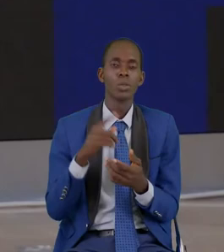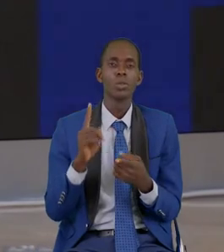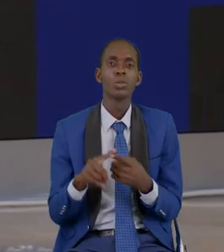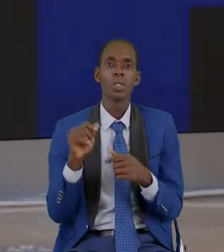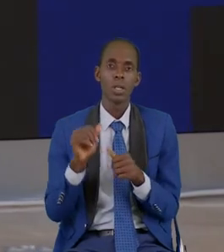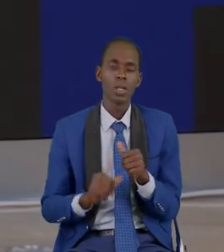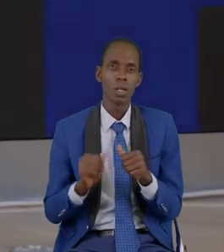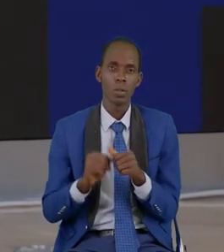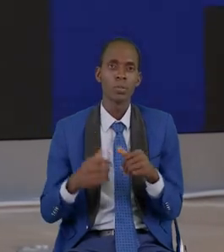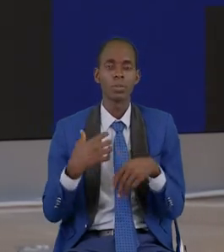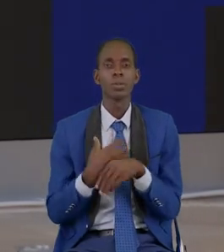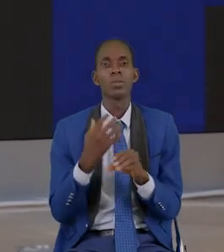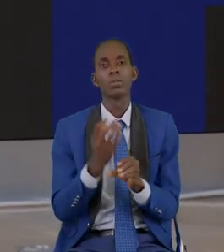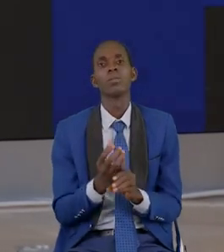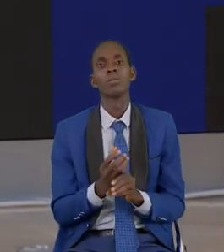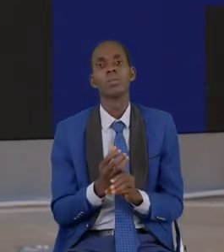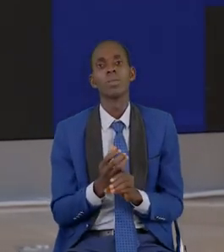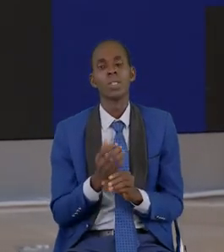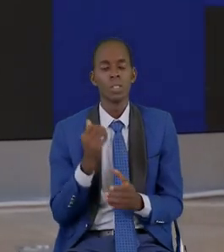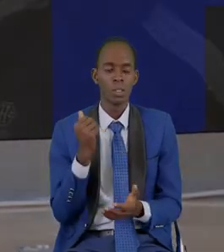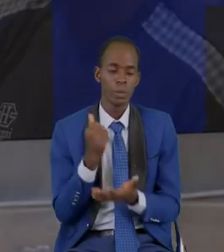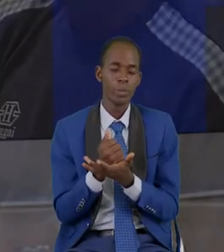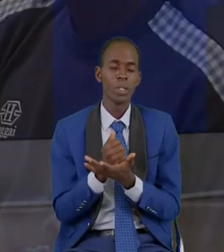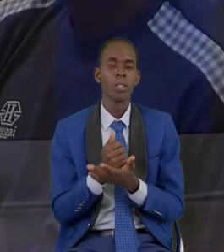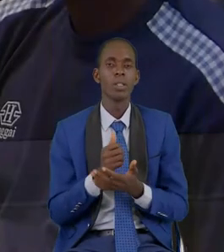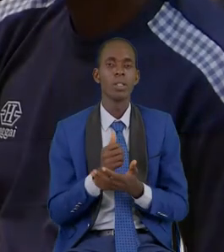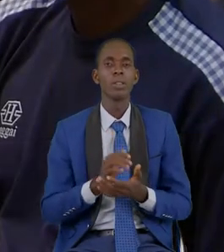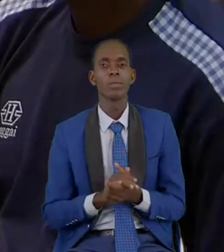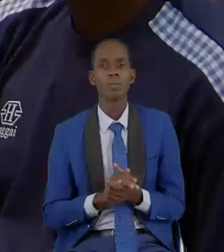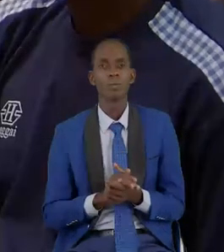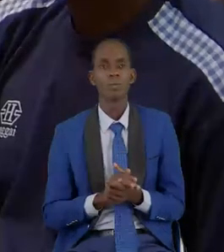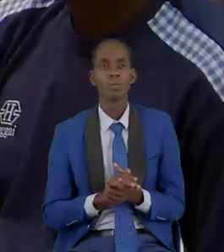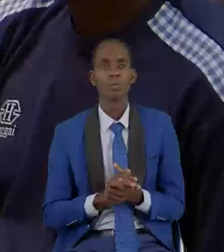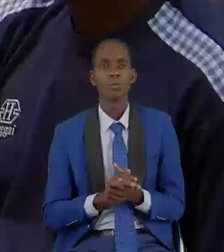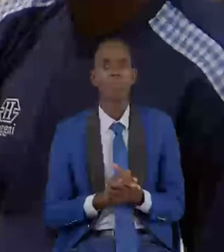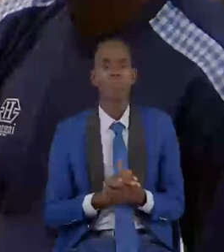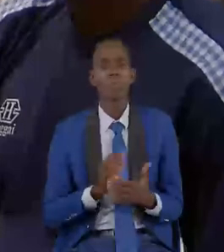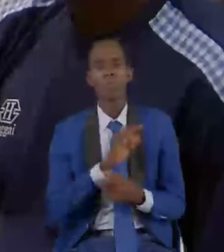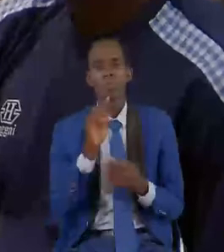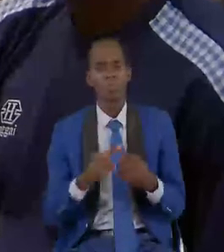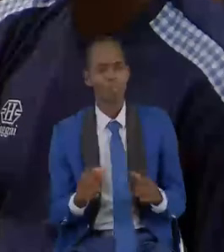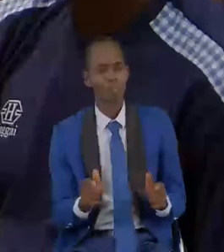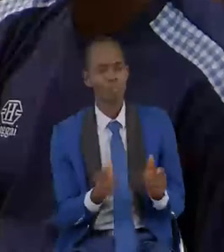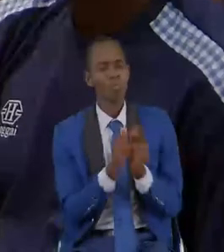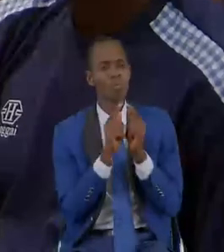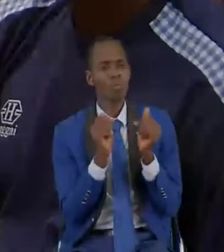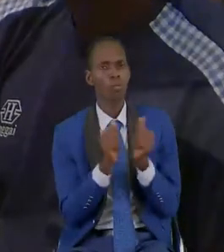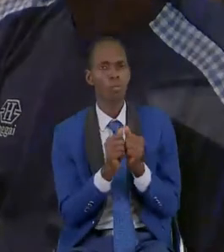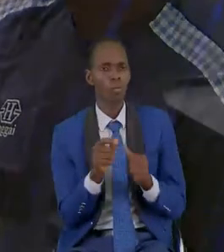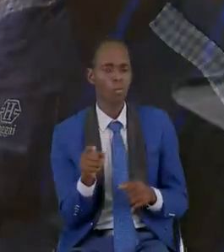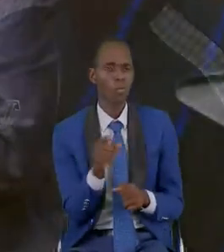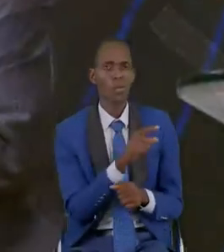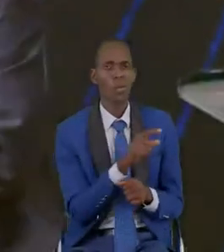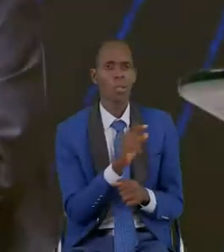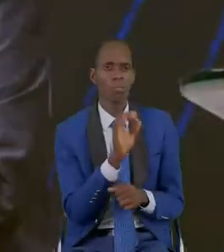every creature. Amen. When you meet them, high they are, preach to